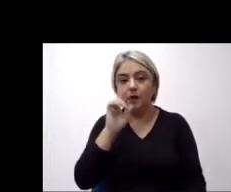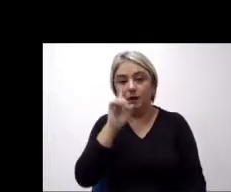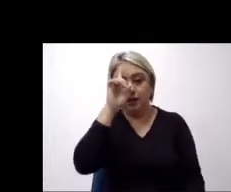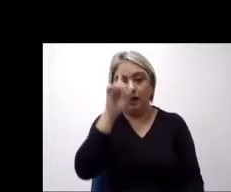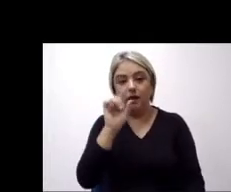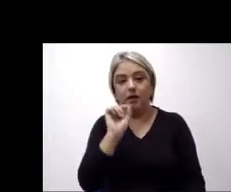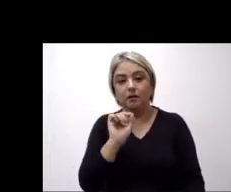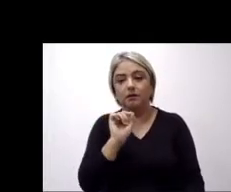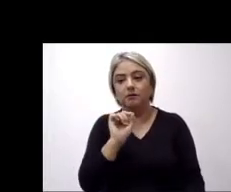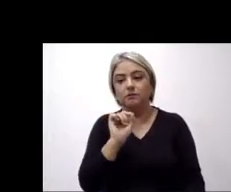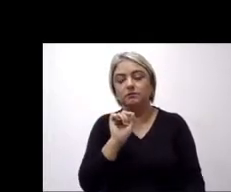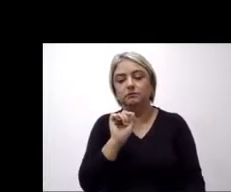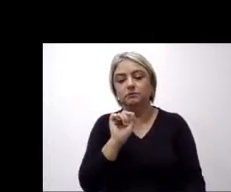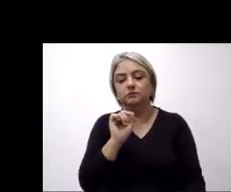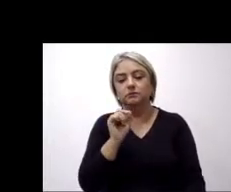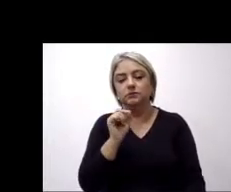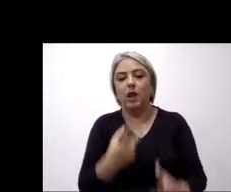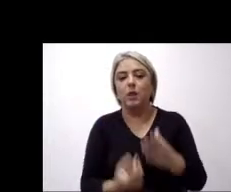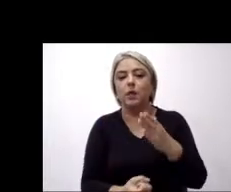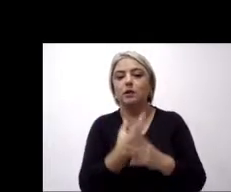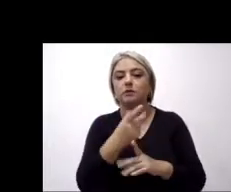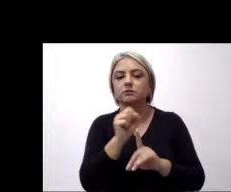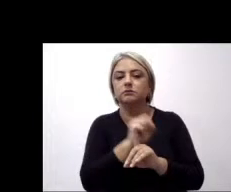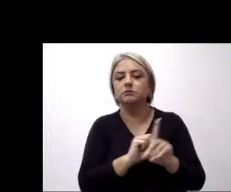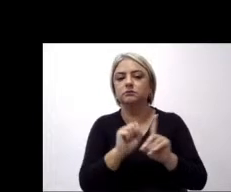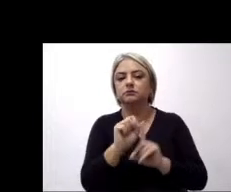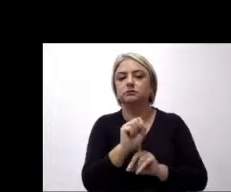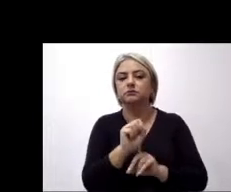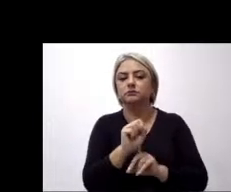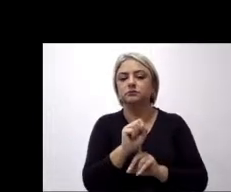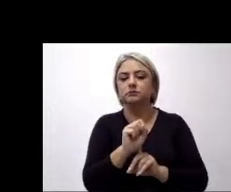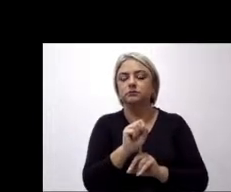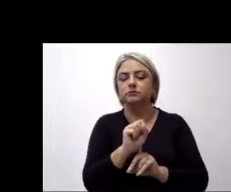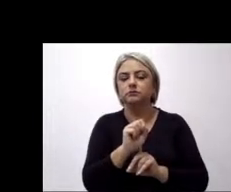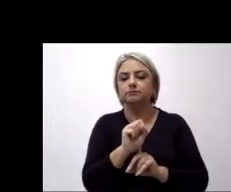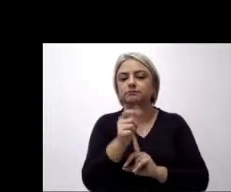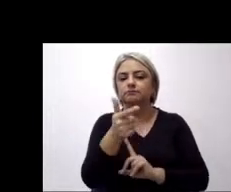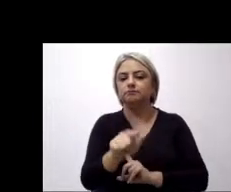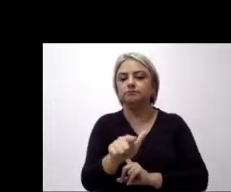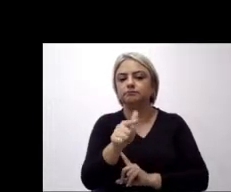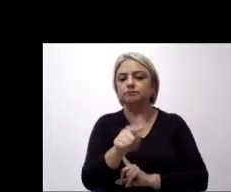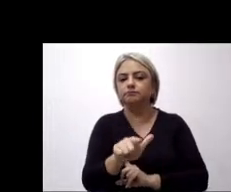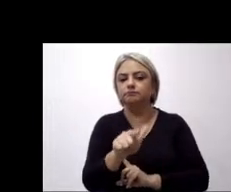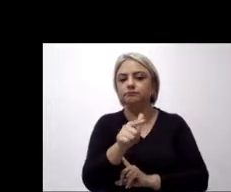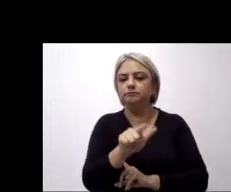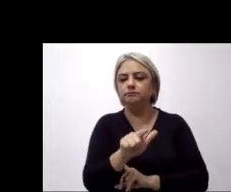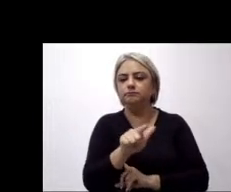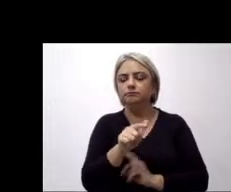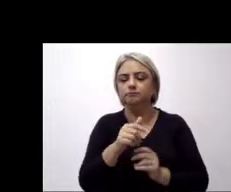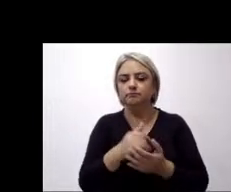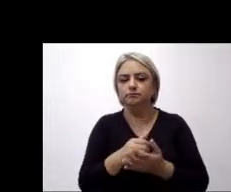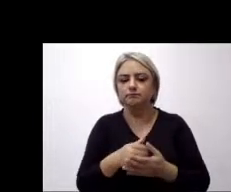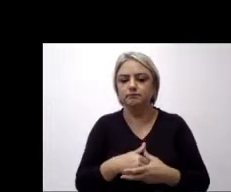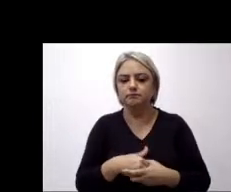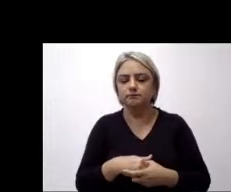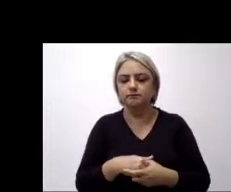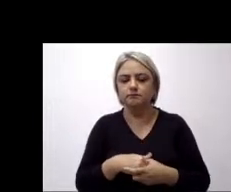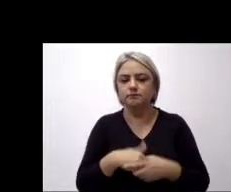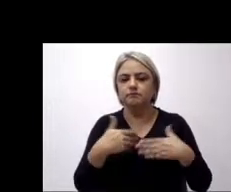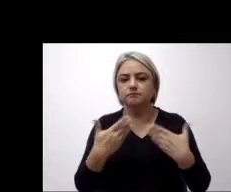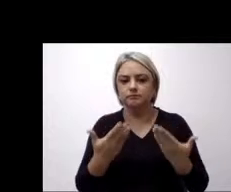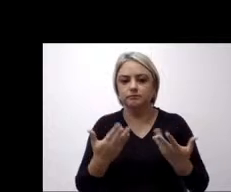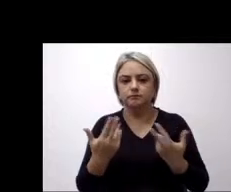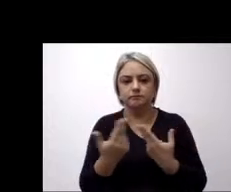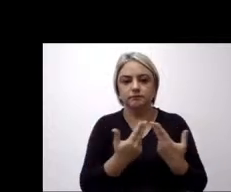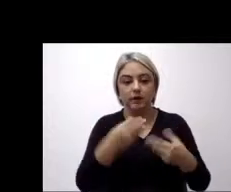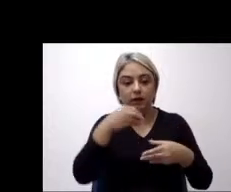social phenomena is never repeat itself, even if the condition seems more or less the same, because inside the process, there is all the time